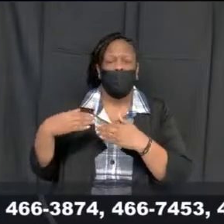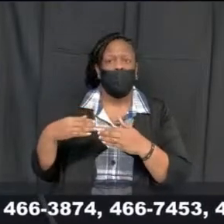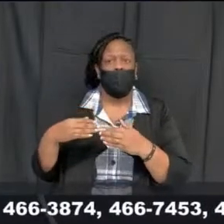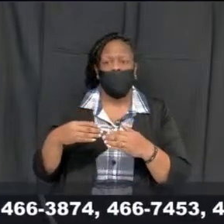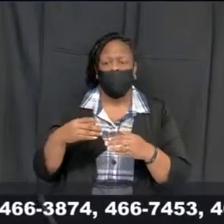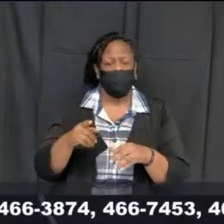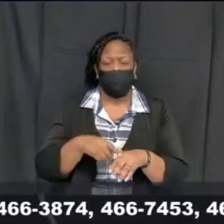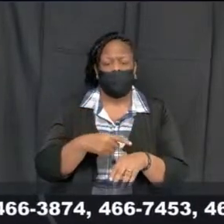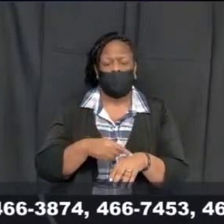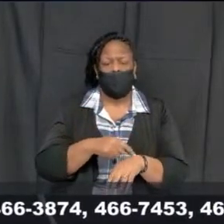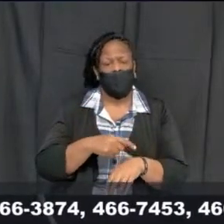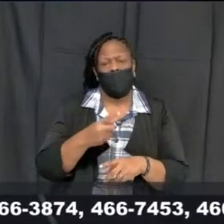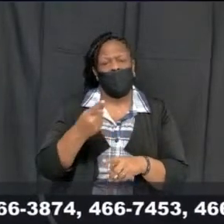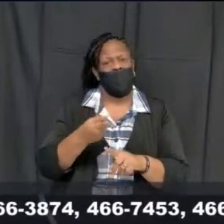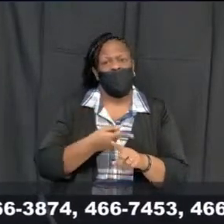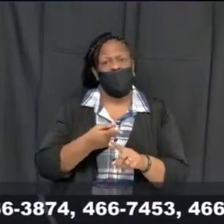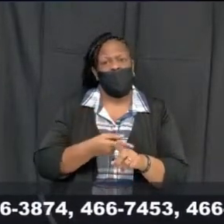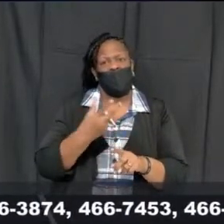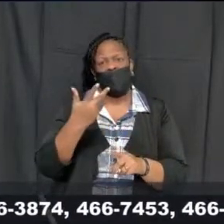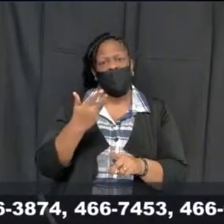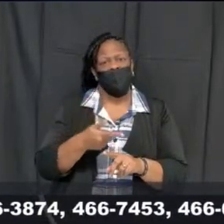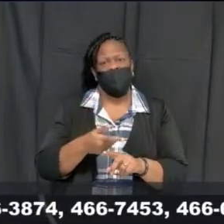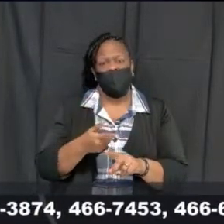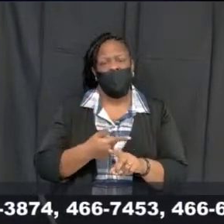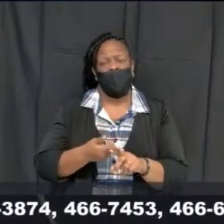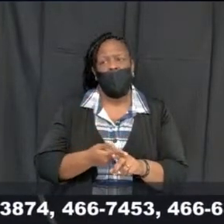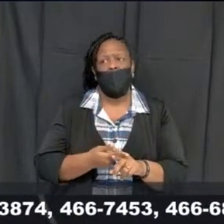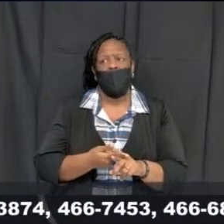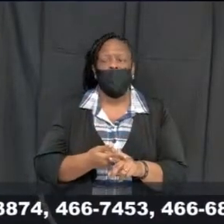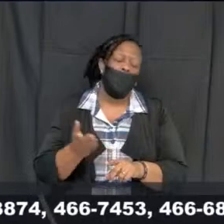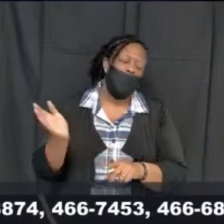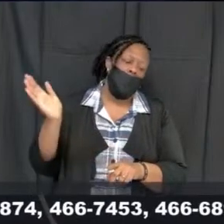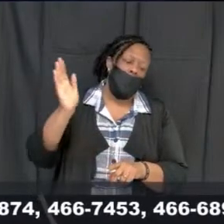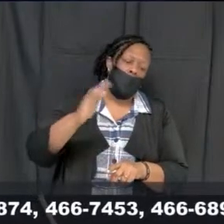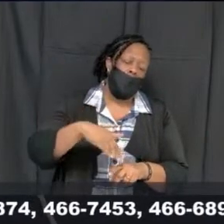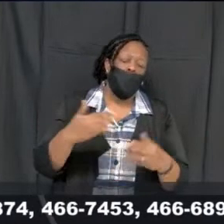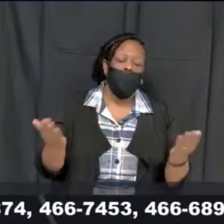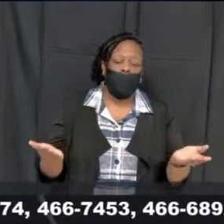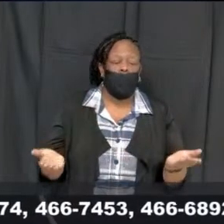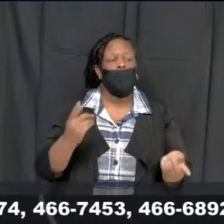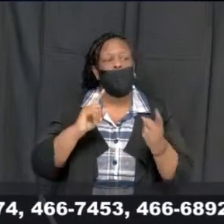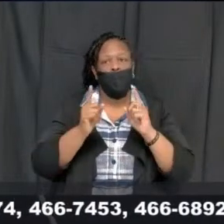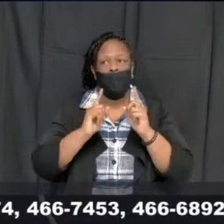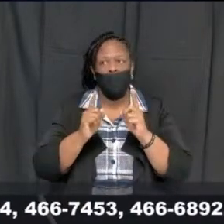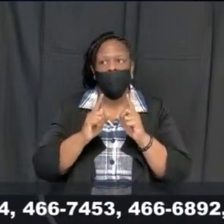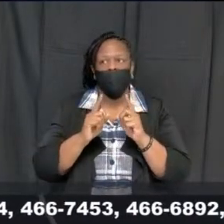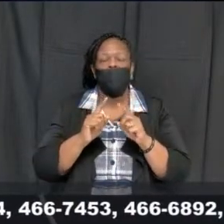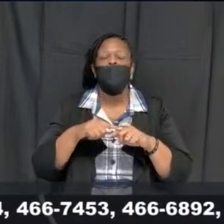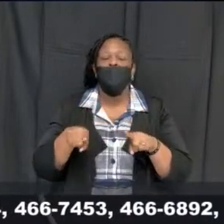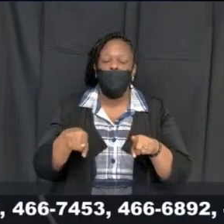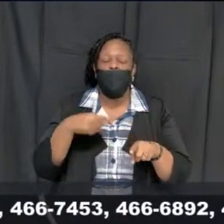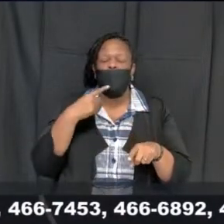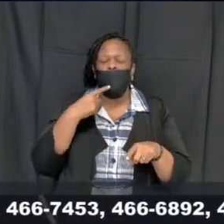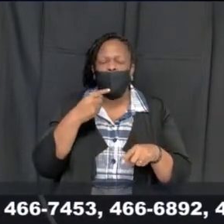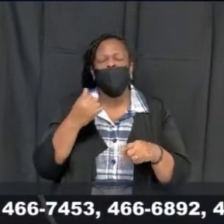podium, but in speaking to Mr. Samuel recently, I felt compelled that